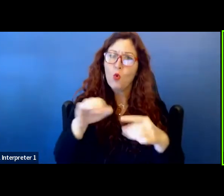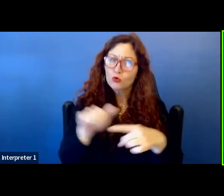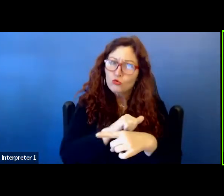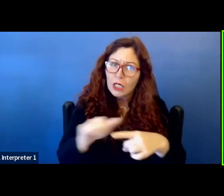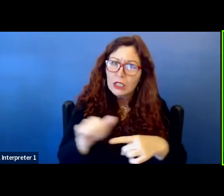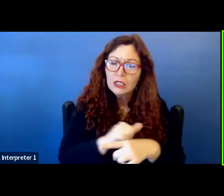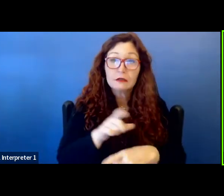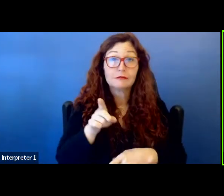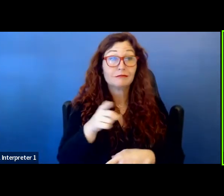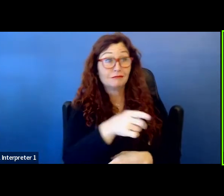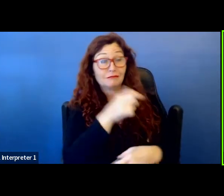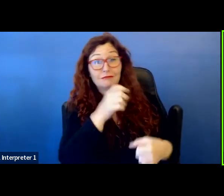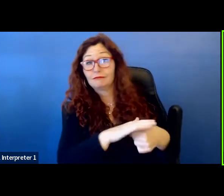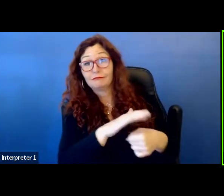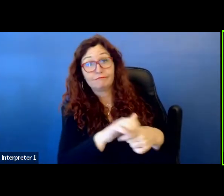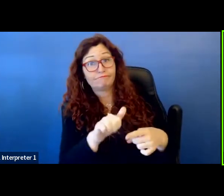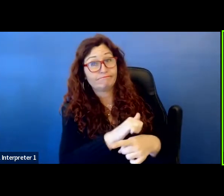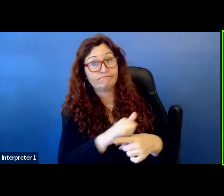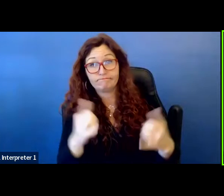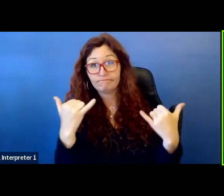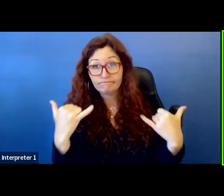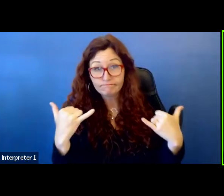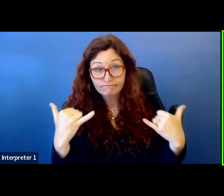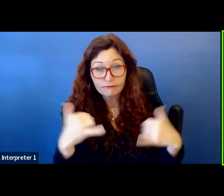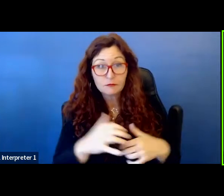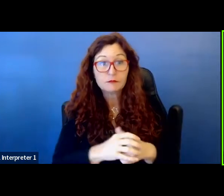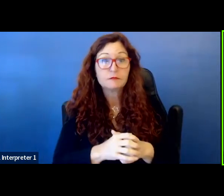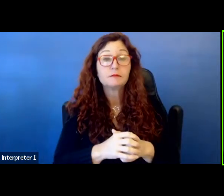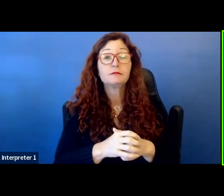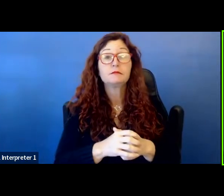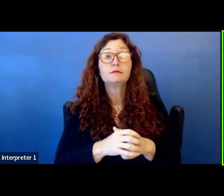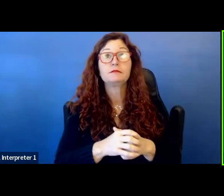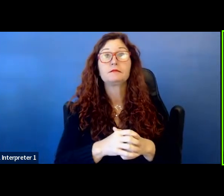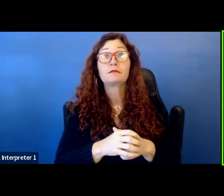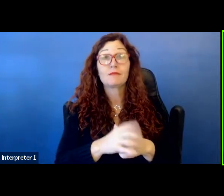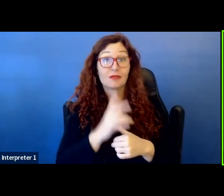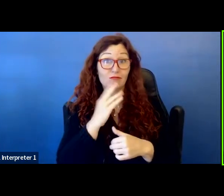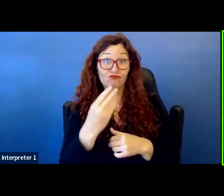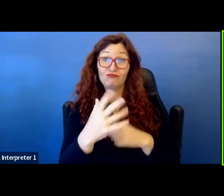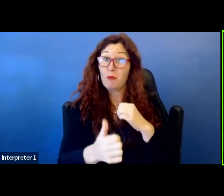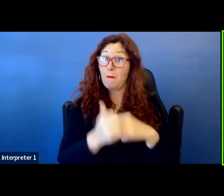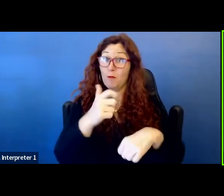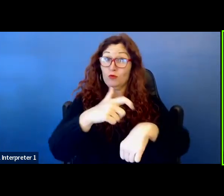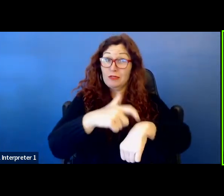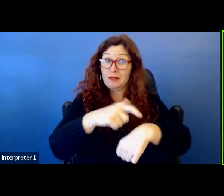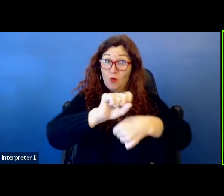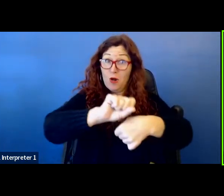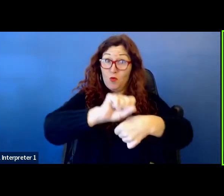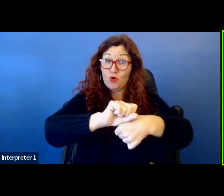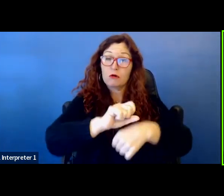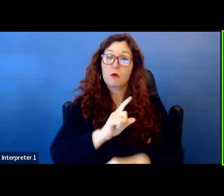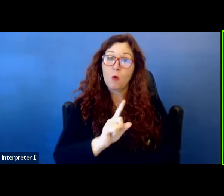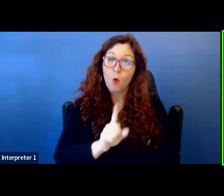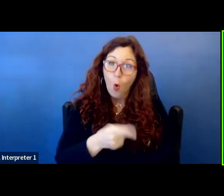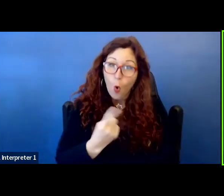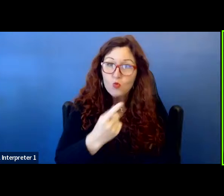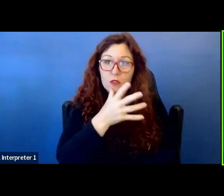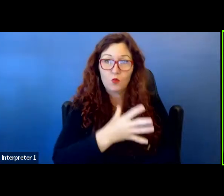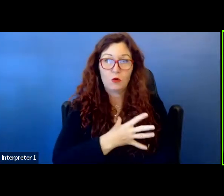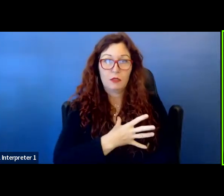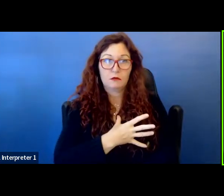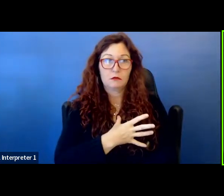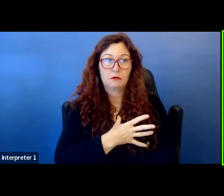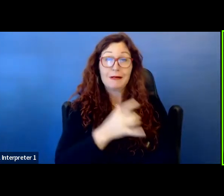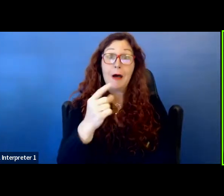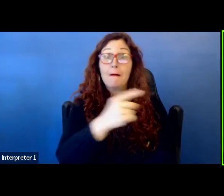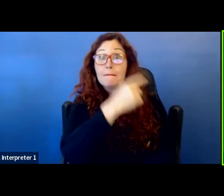yes where i am i'm nine times out of ten i'm the only woman not only am i a woman i'm a black woman so